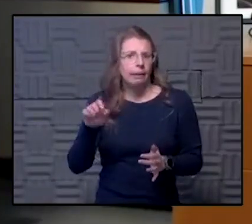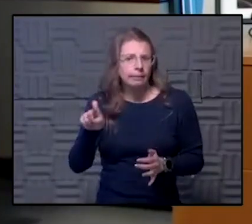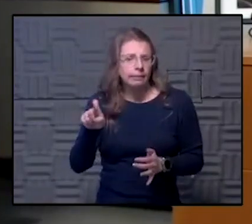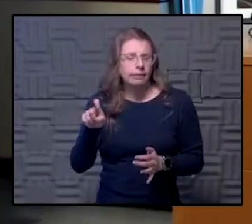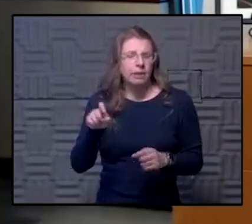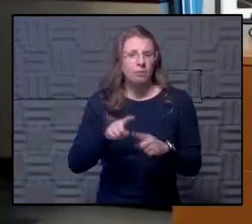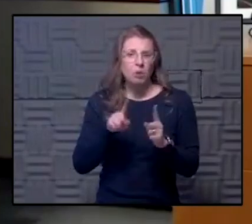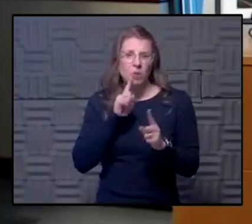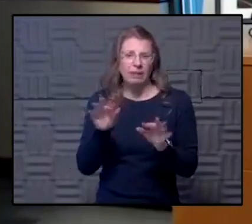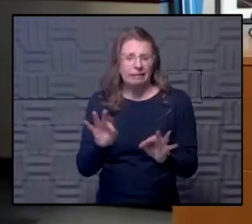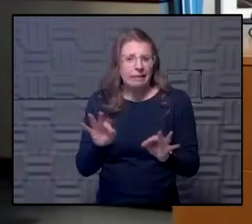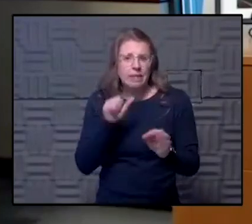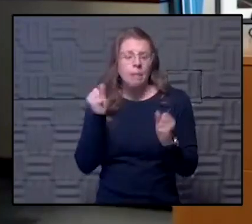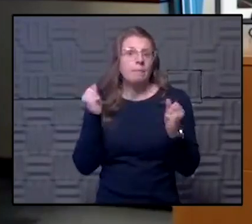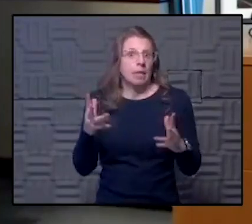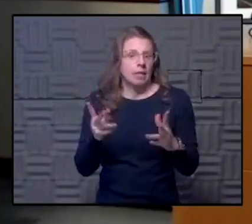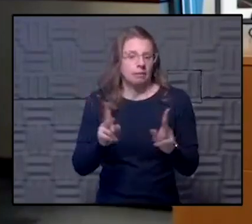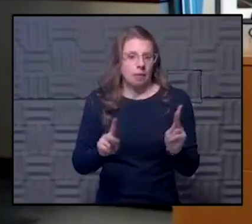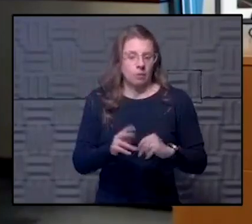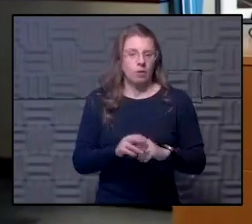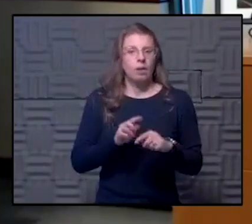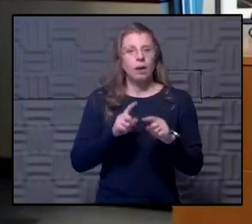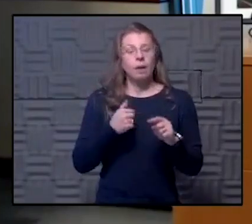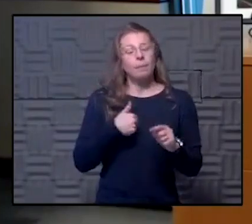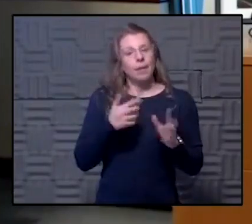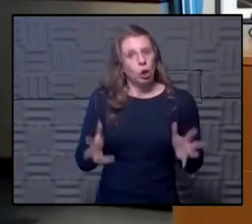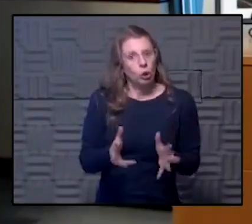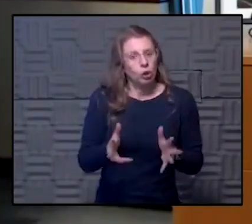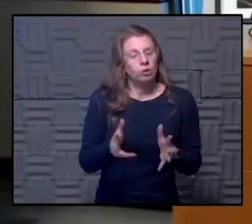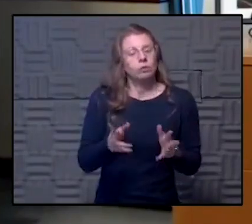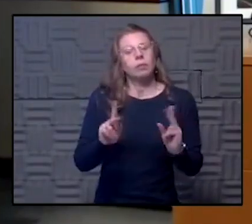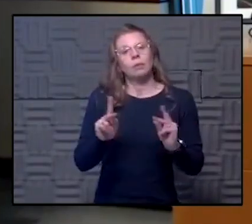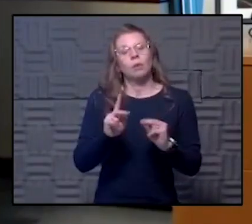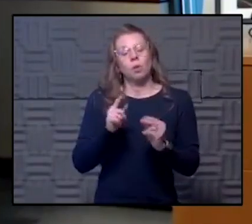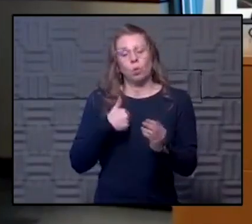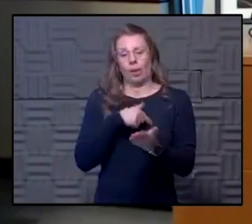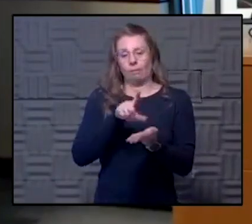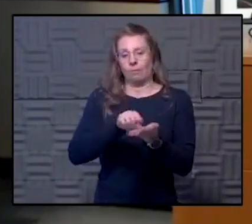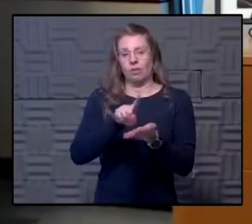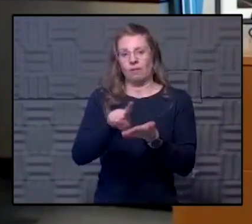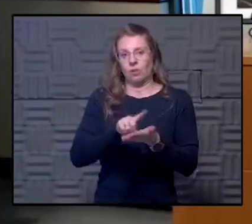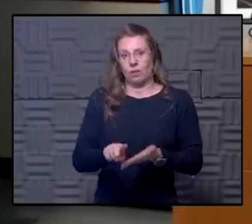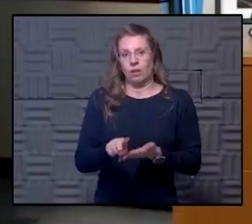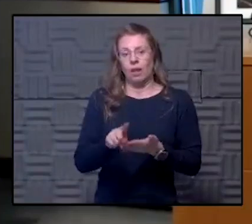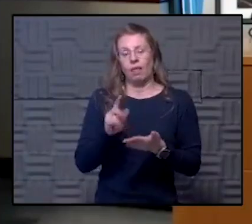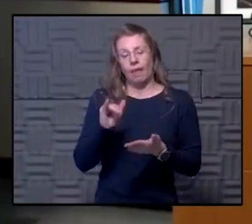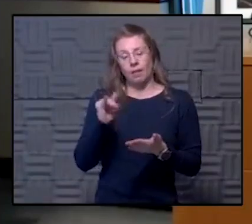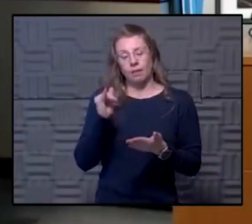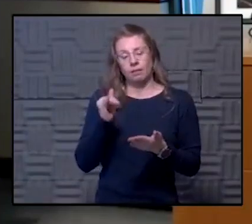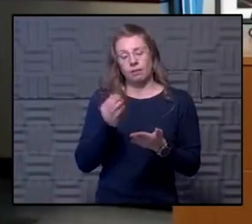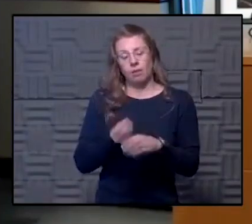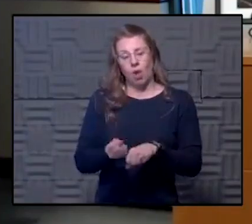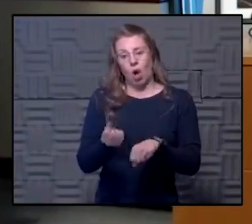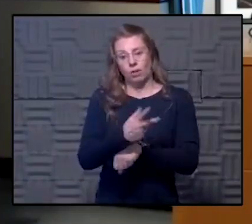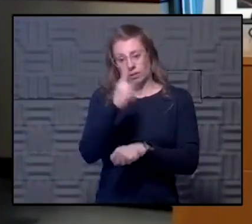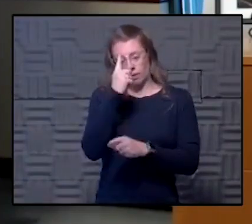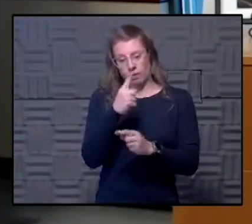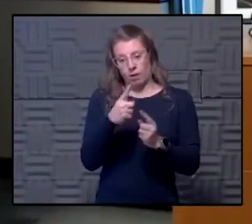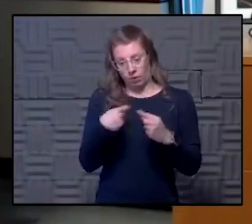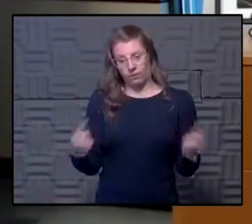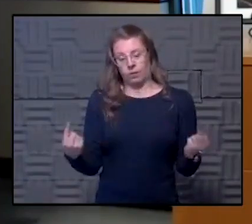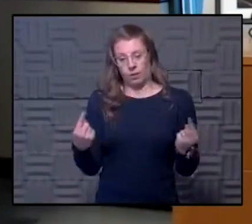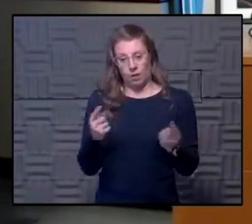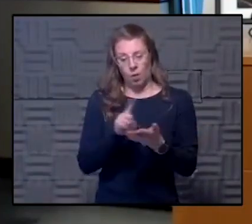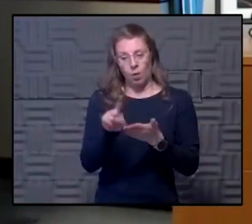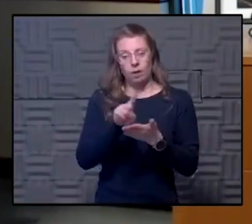minor amount. One thing I would encourage people to do, and because we publish every week, that's what causes controversies, we publish the weekly